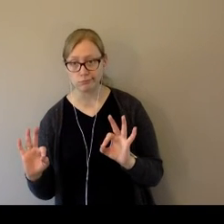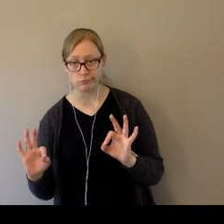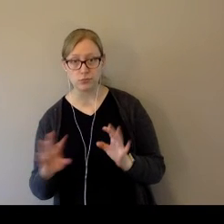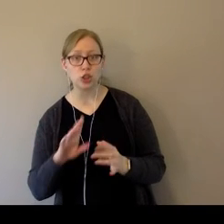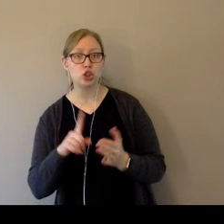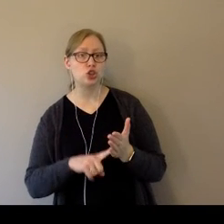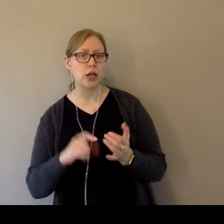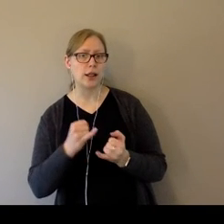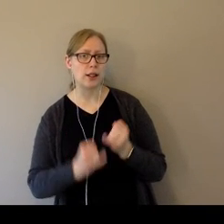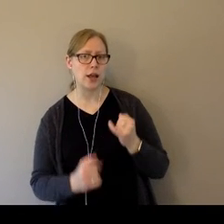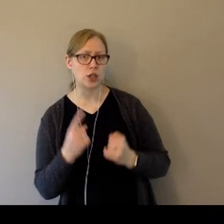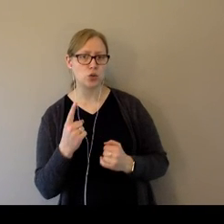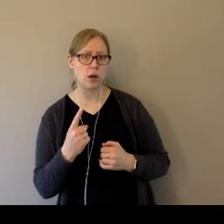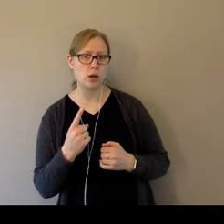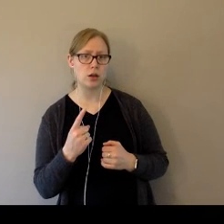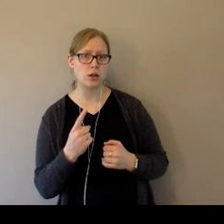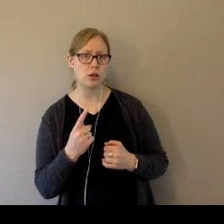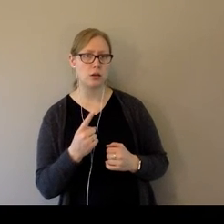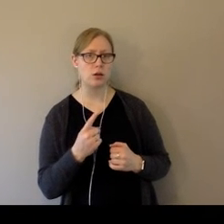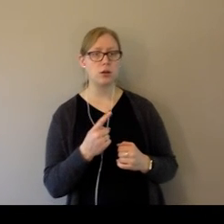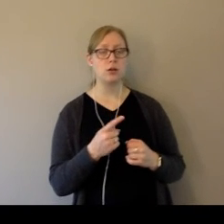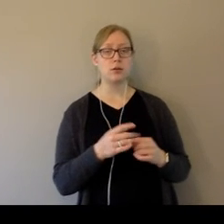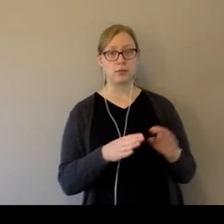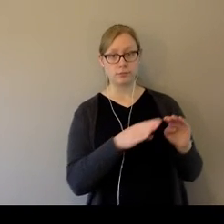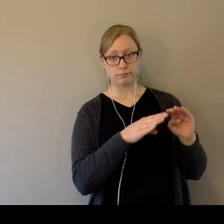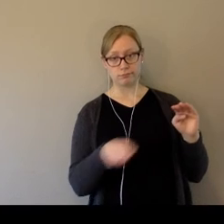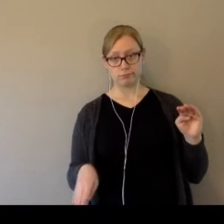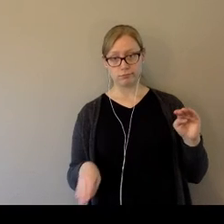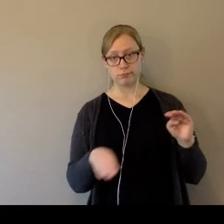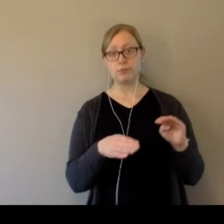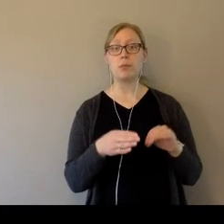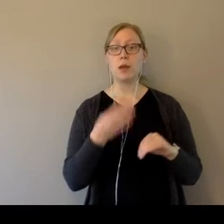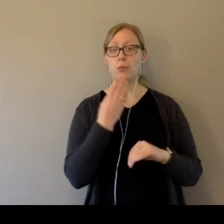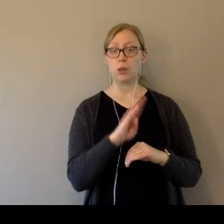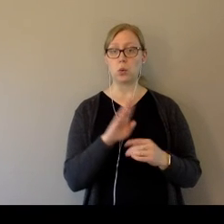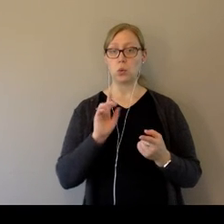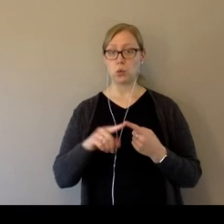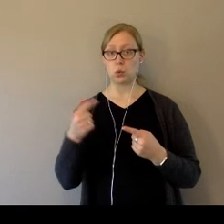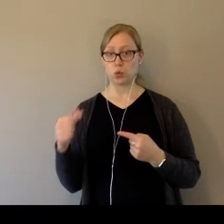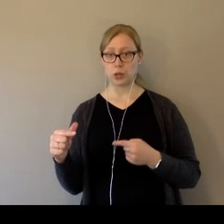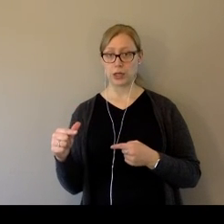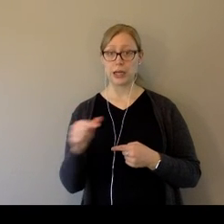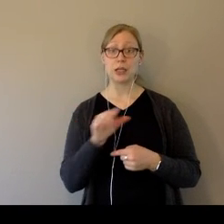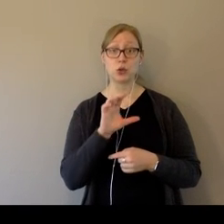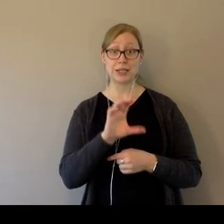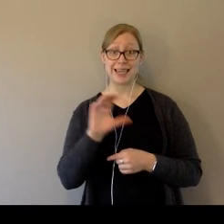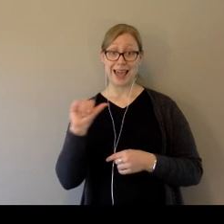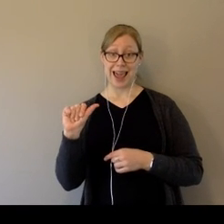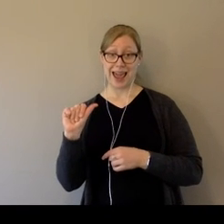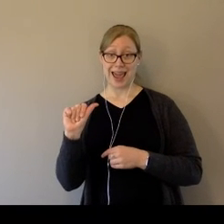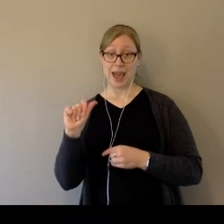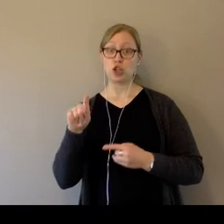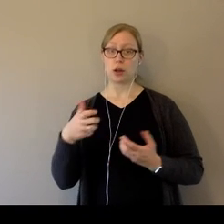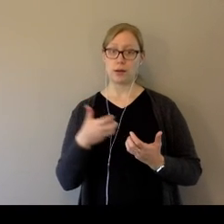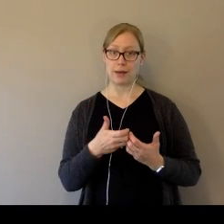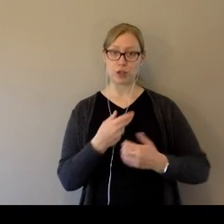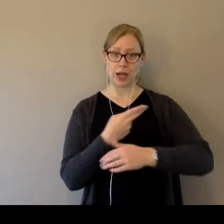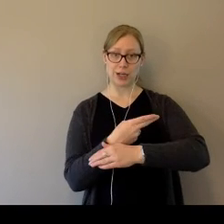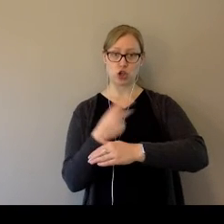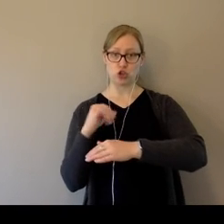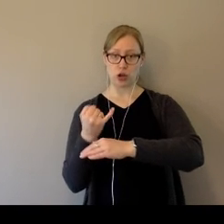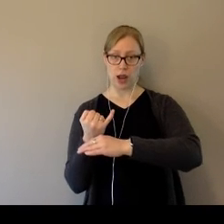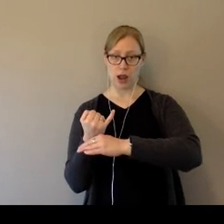go blue-green. We're going to do CA in the large triangle, and that should match HJ in the smaller